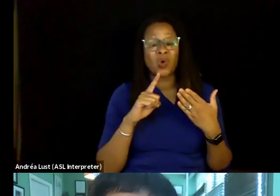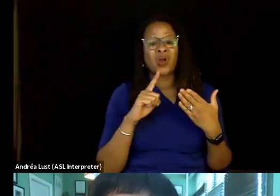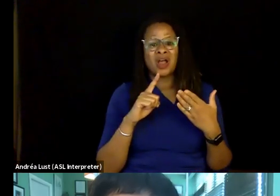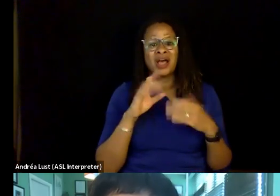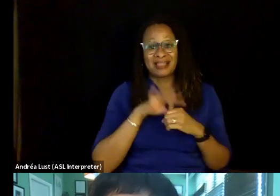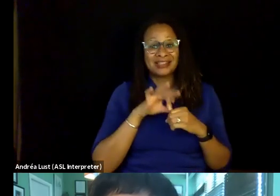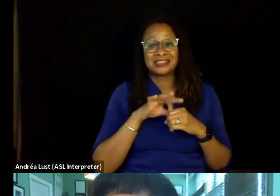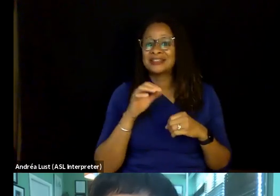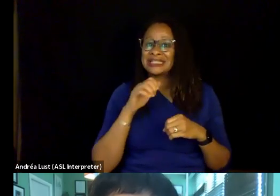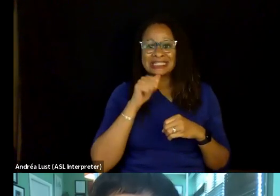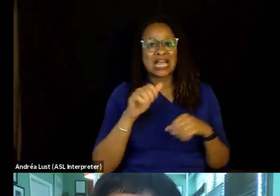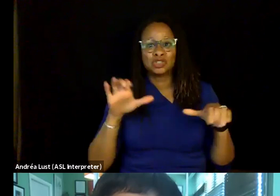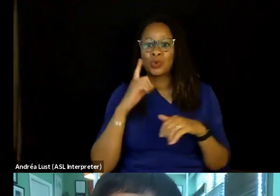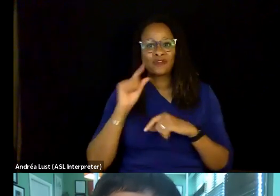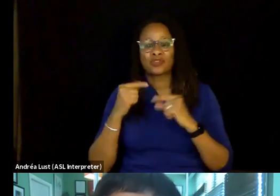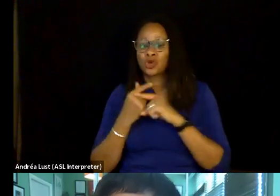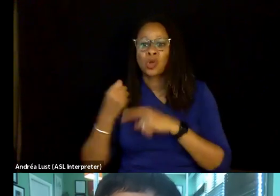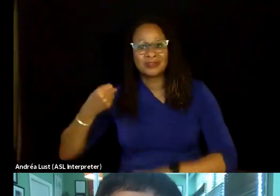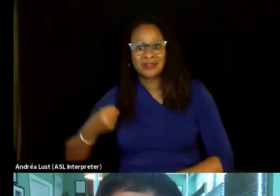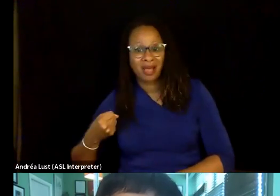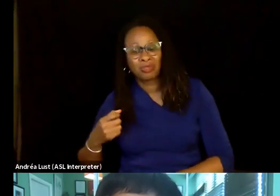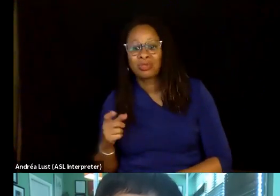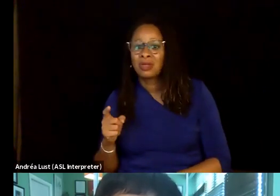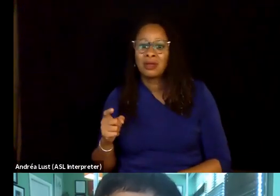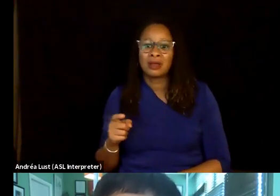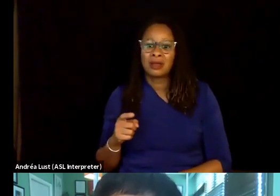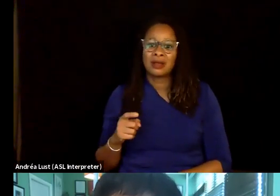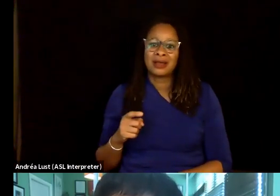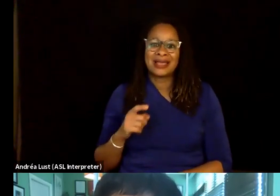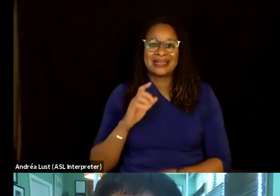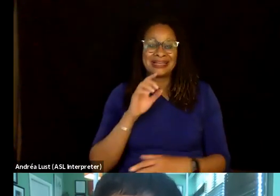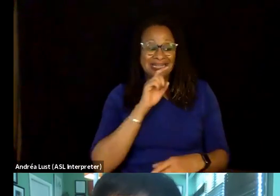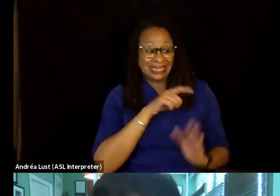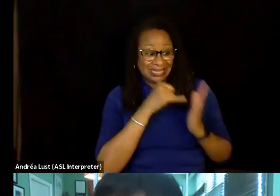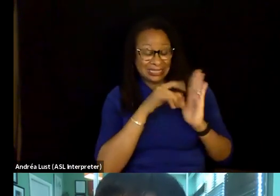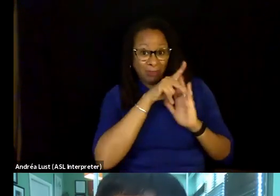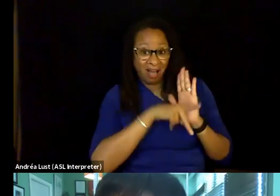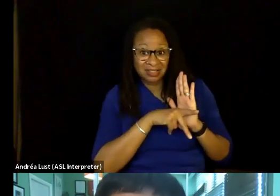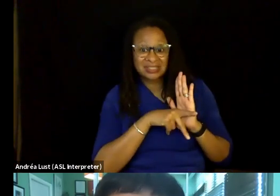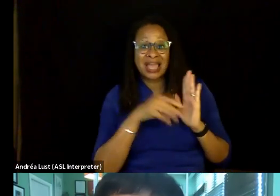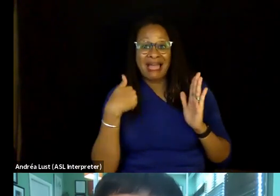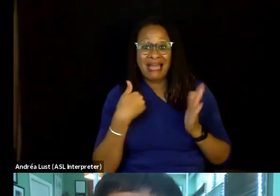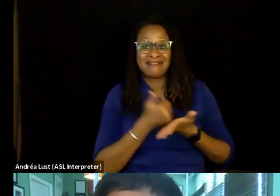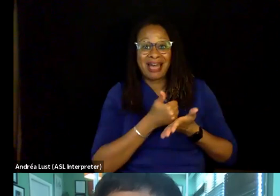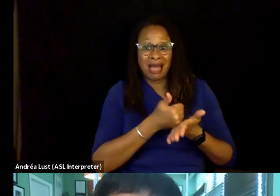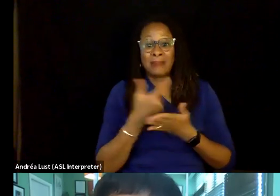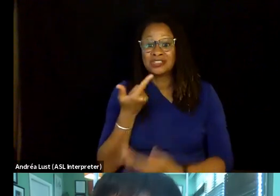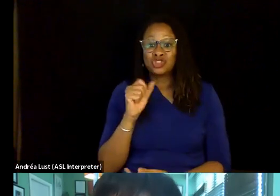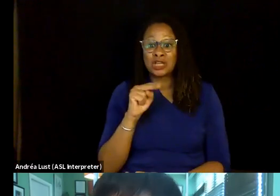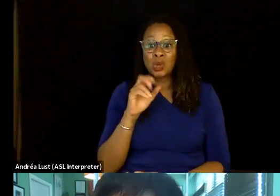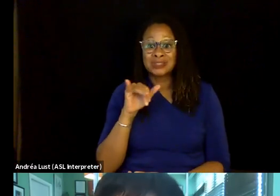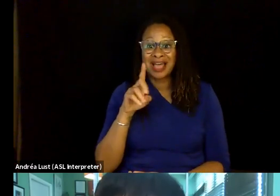doing for the global South, where its policies have helped genocide in